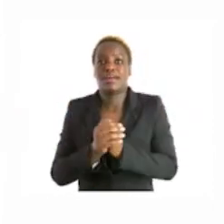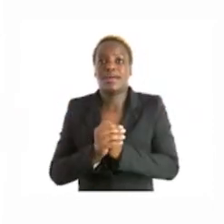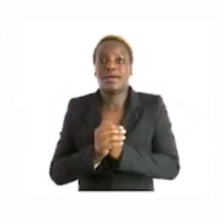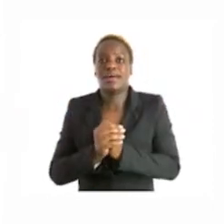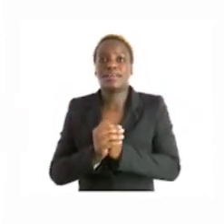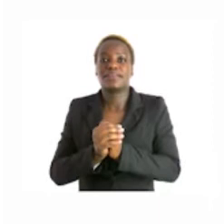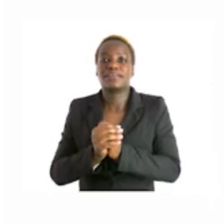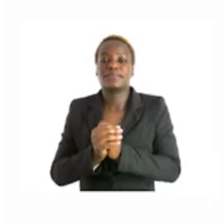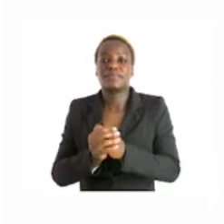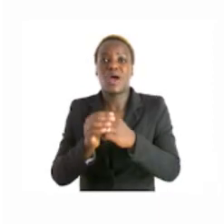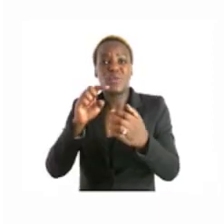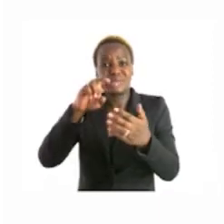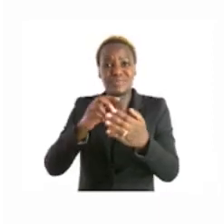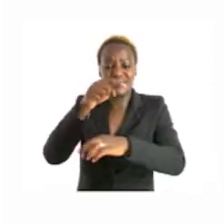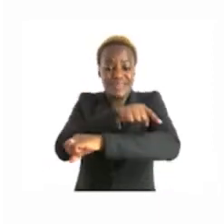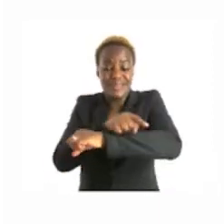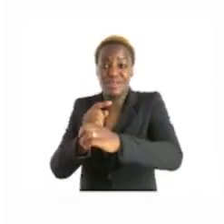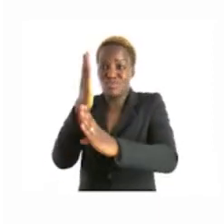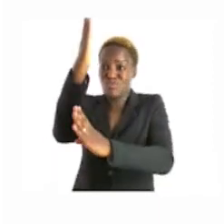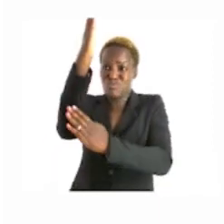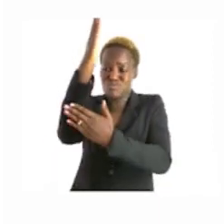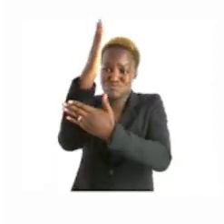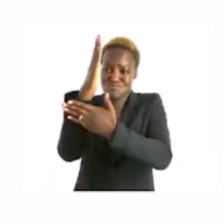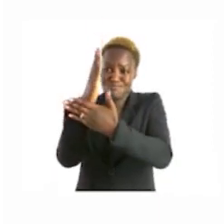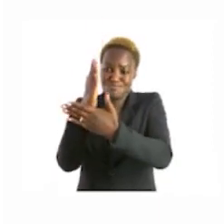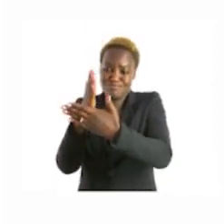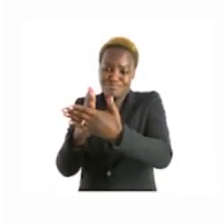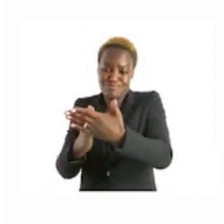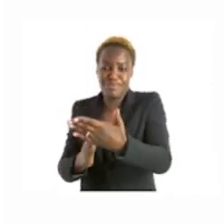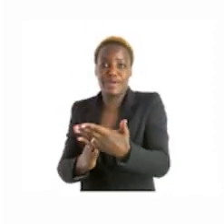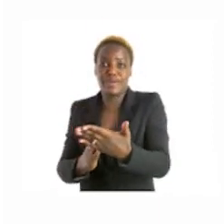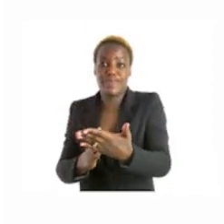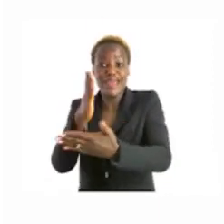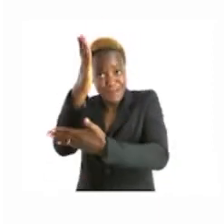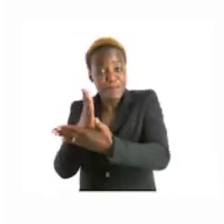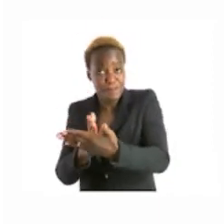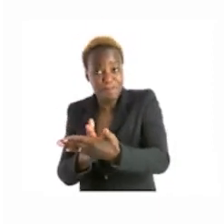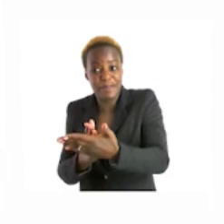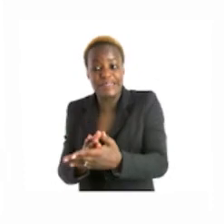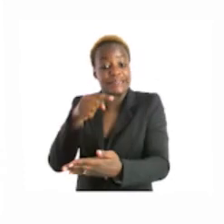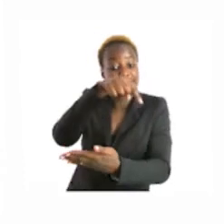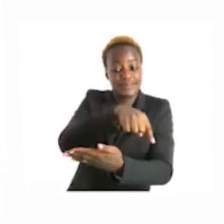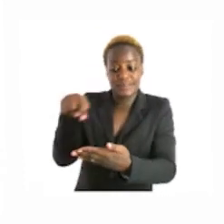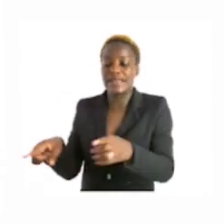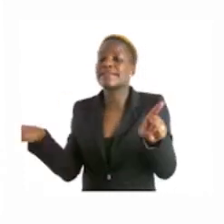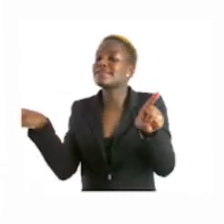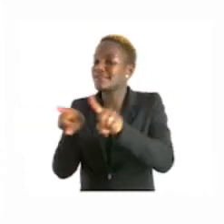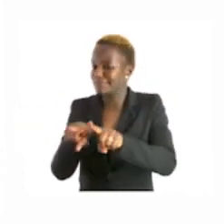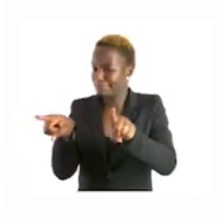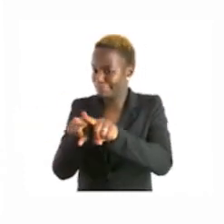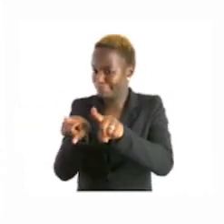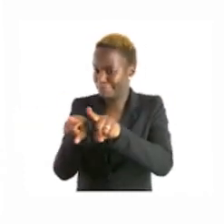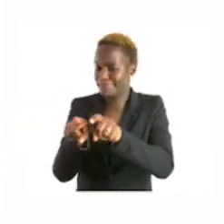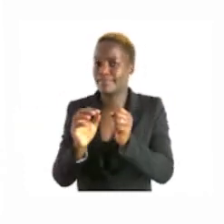shape, and both of the sides should have equal parts if you have to divide it in half. All